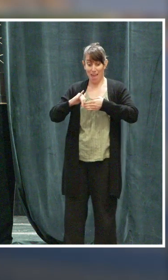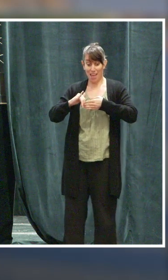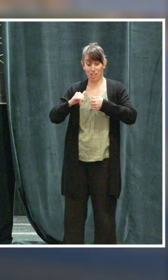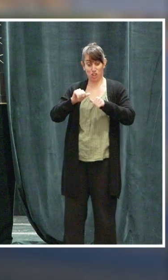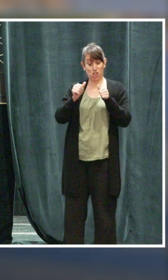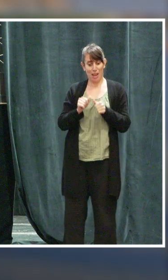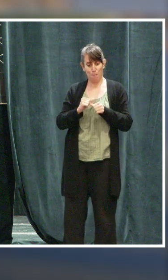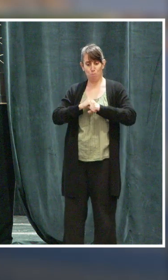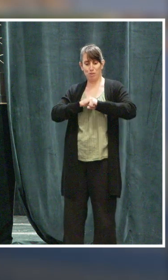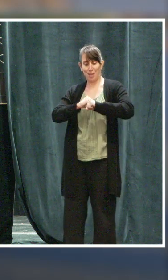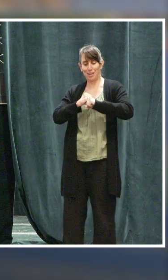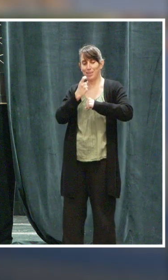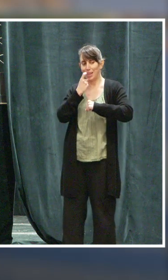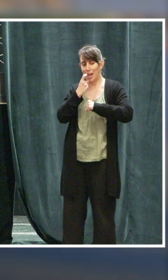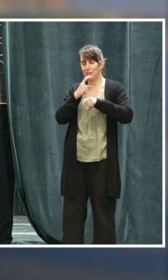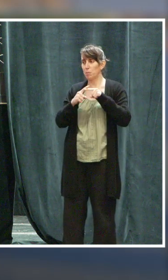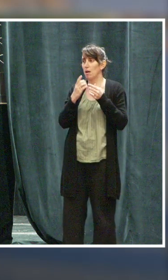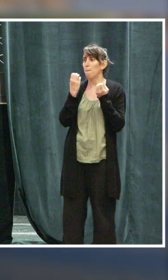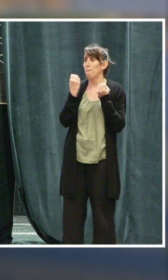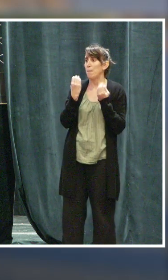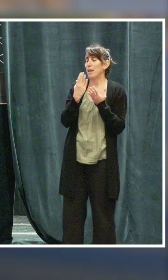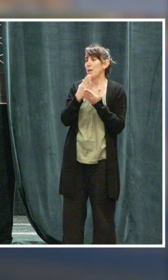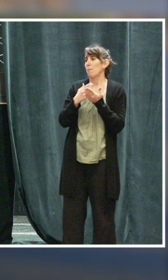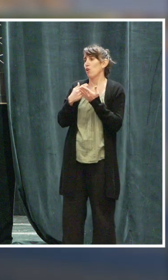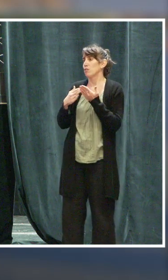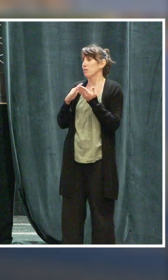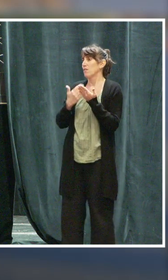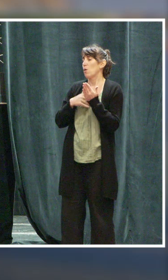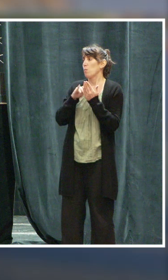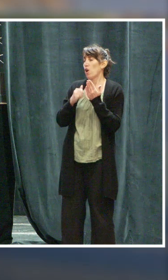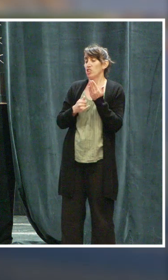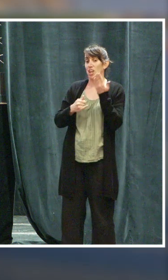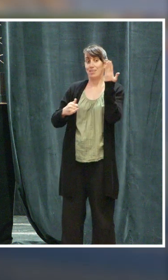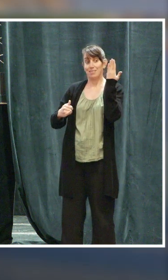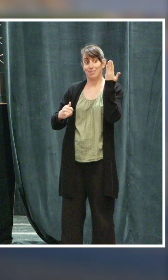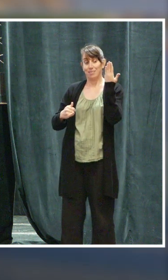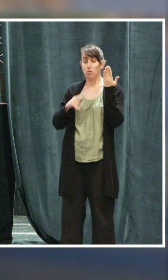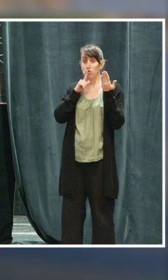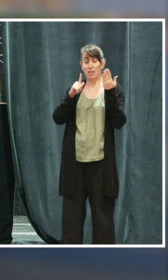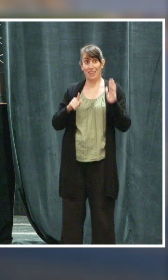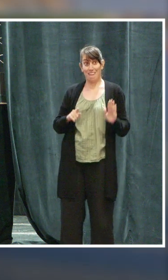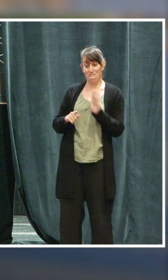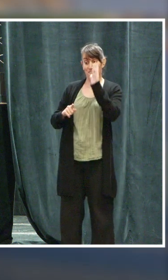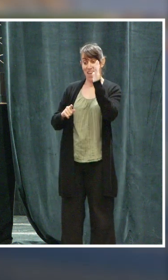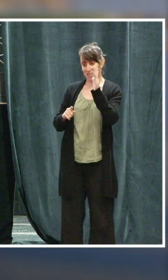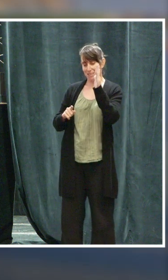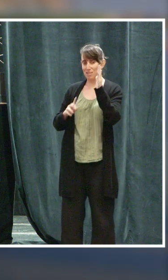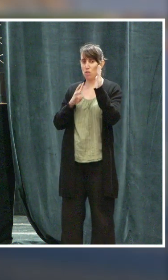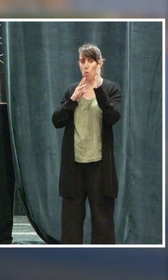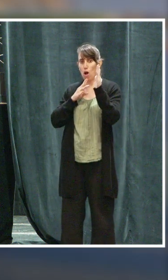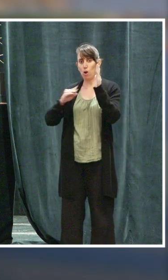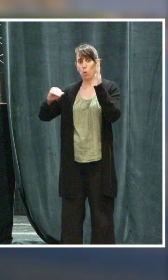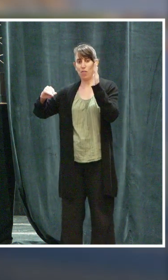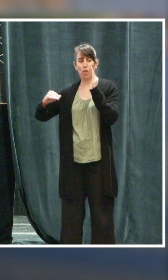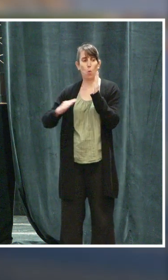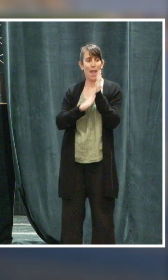have is that many parts of our project are really face the water and the full wave heights, and those waves could